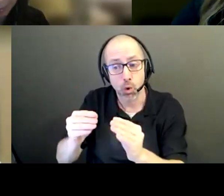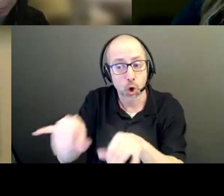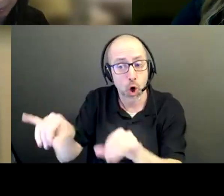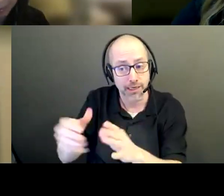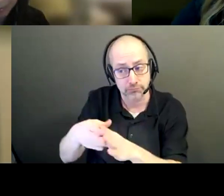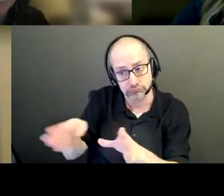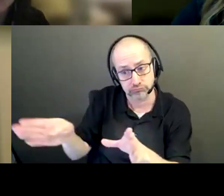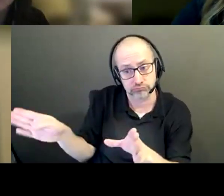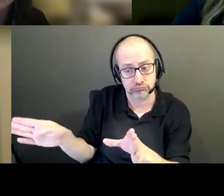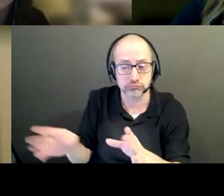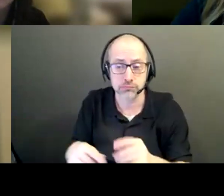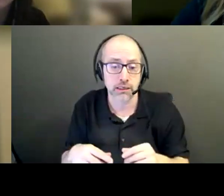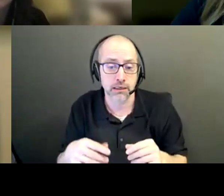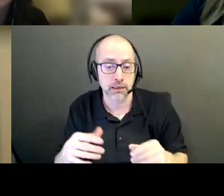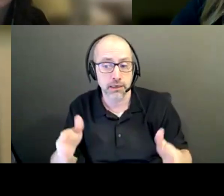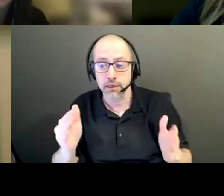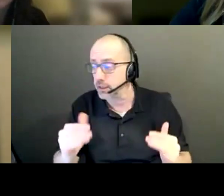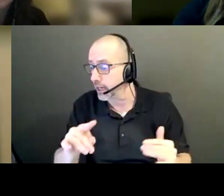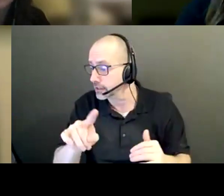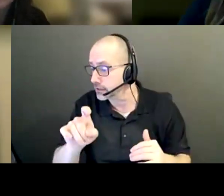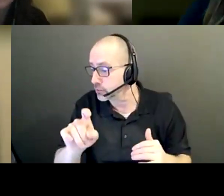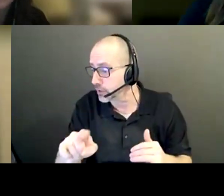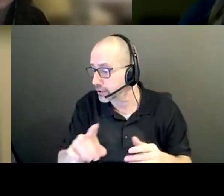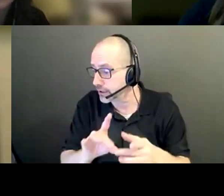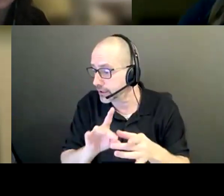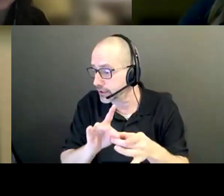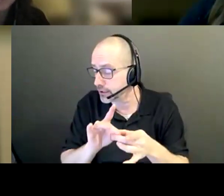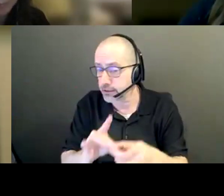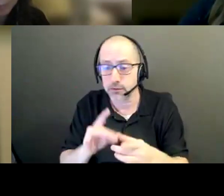So this next question here, I think is for you,